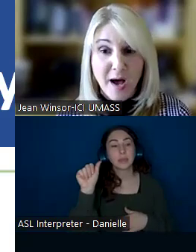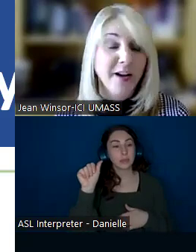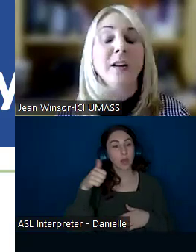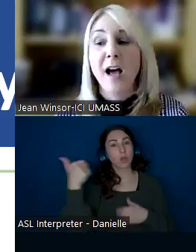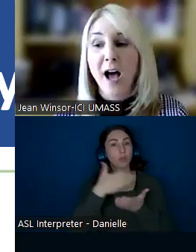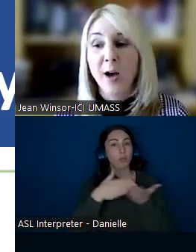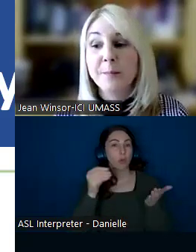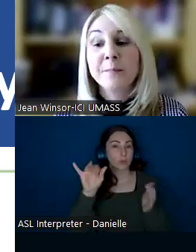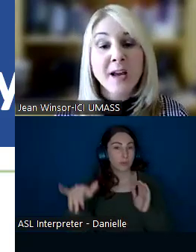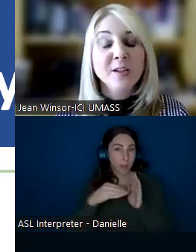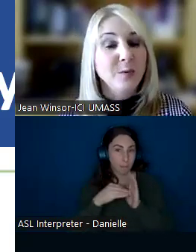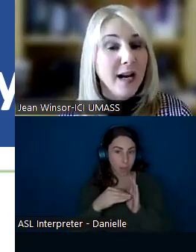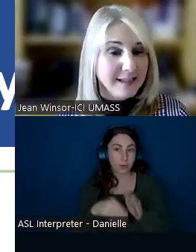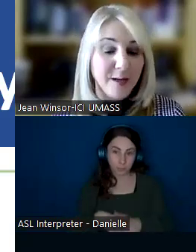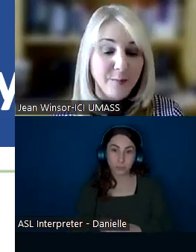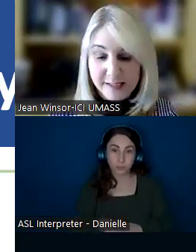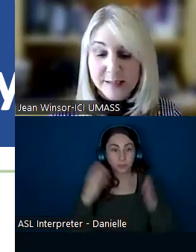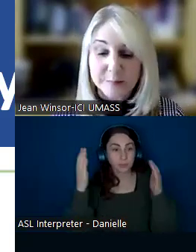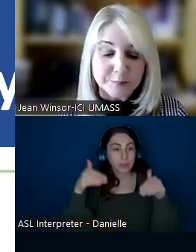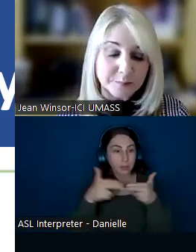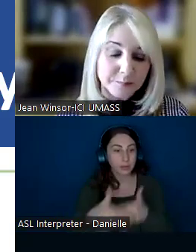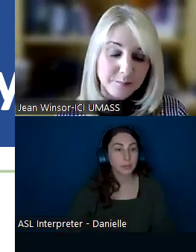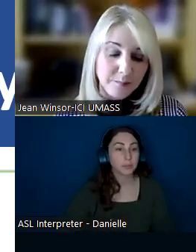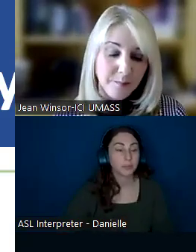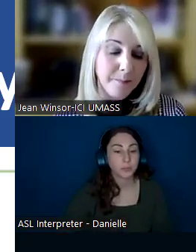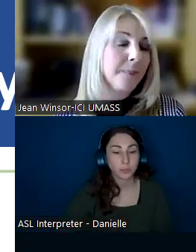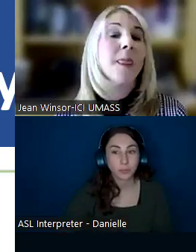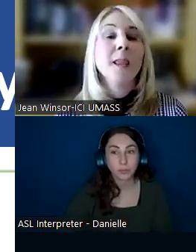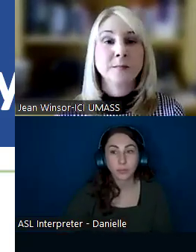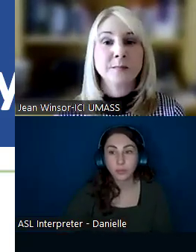the model. So next slide, please.